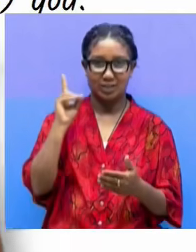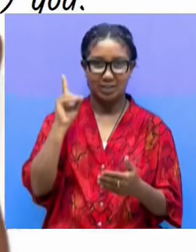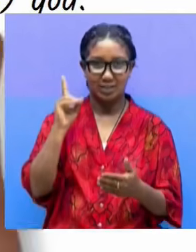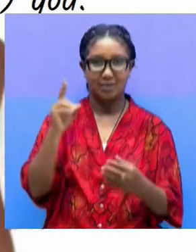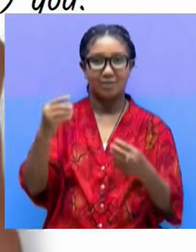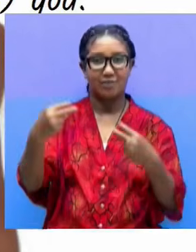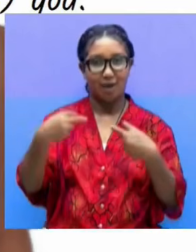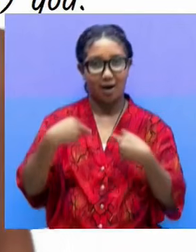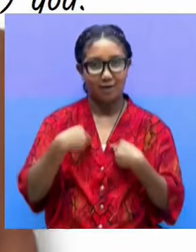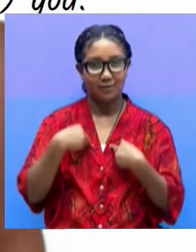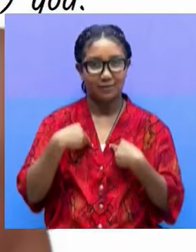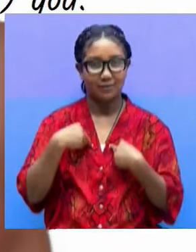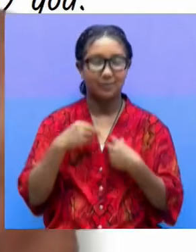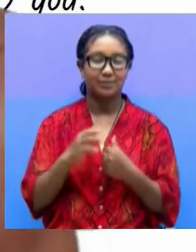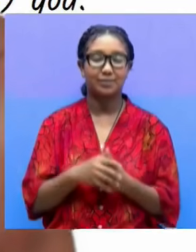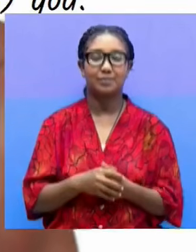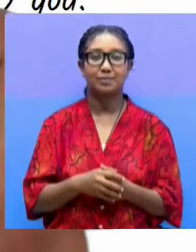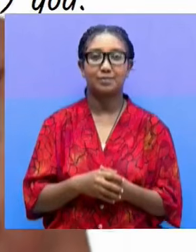have